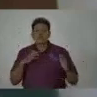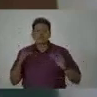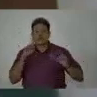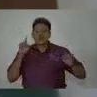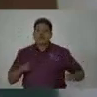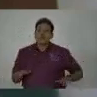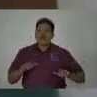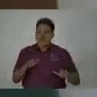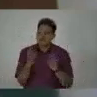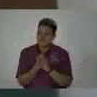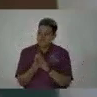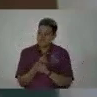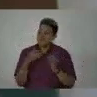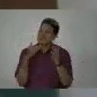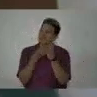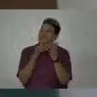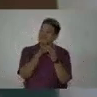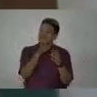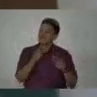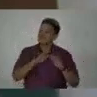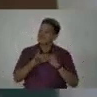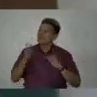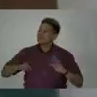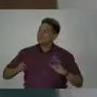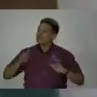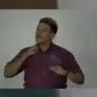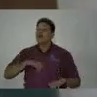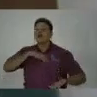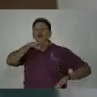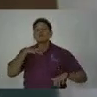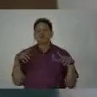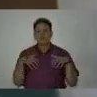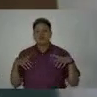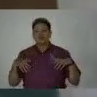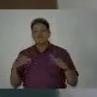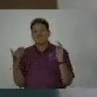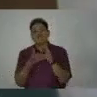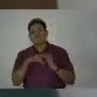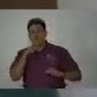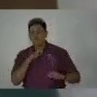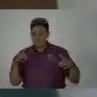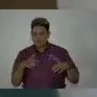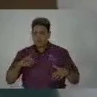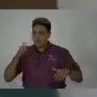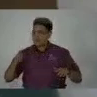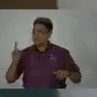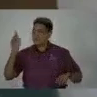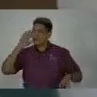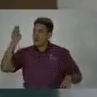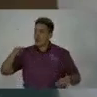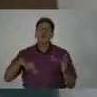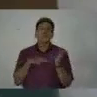act appropriately. Madam Speaker, Jamaica needs an anti-corruption body. We really do. We need one that every